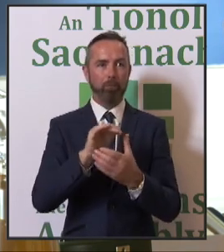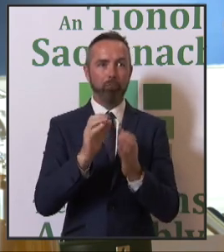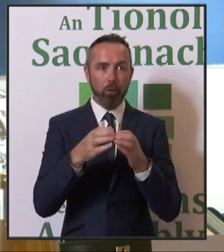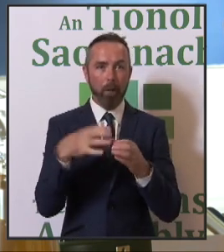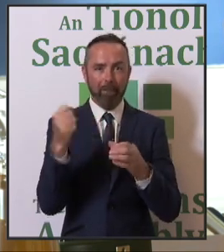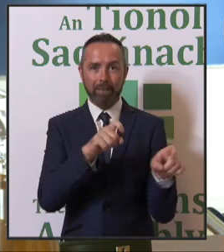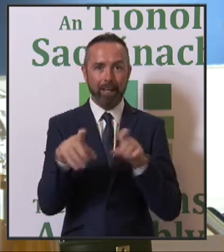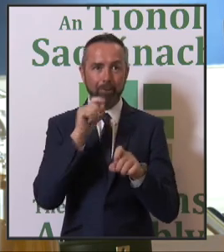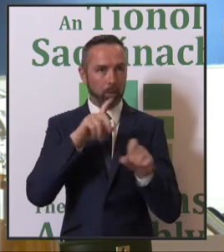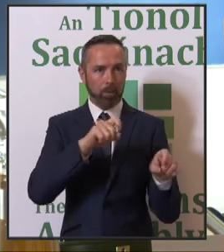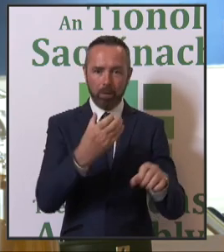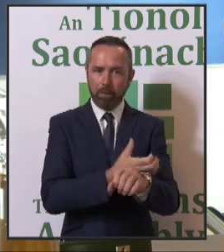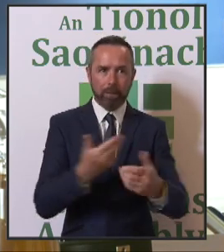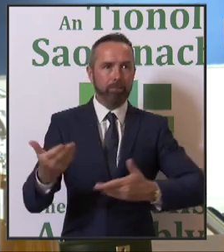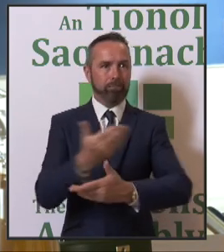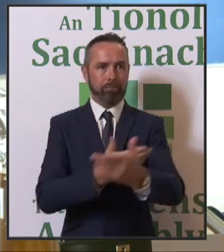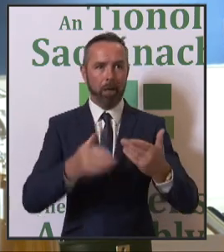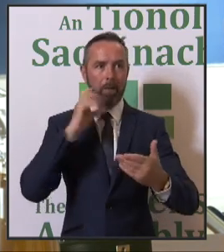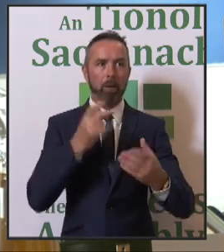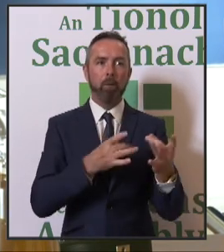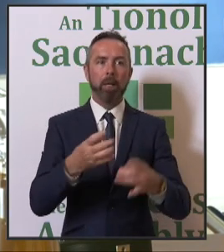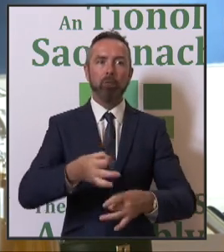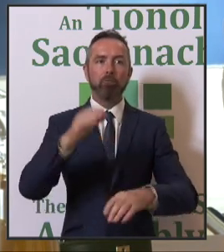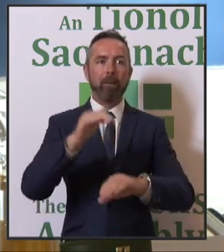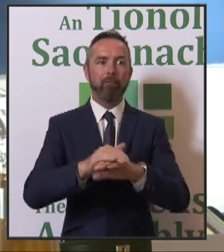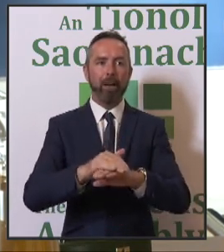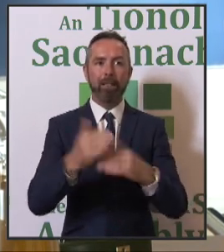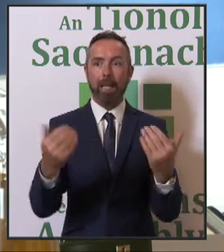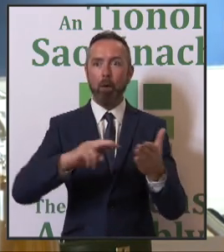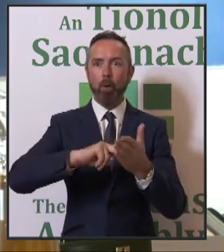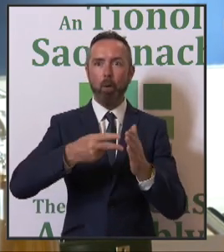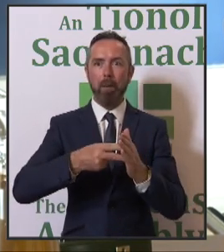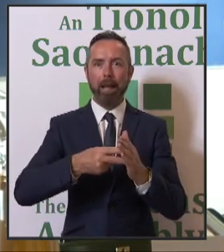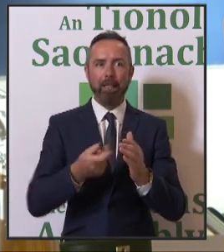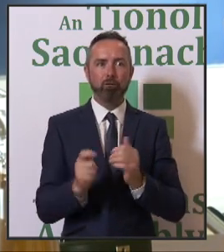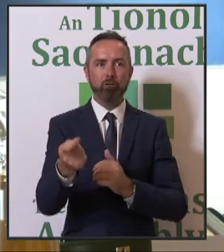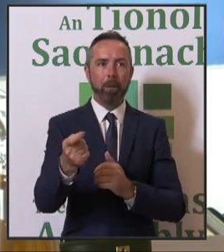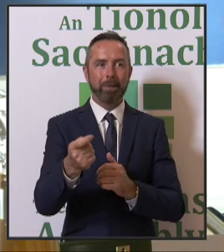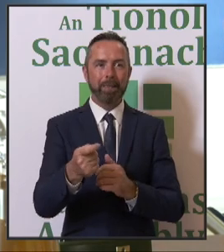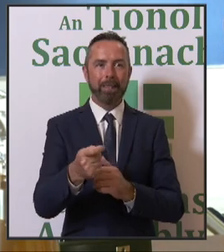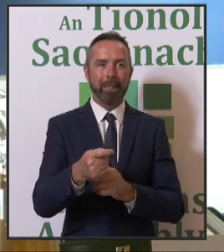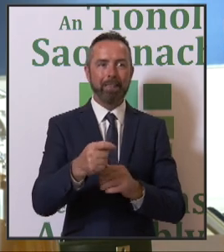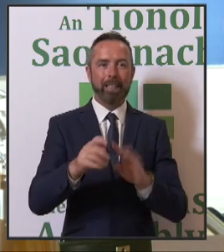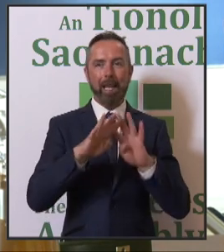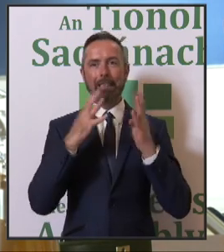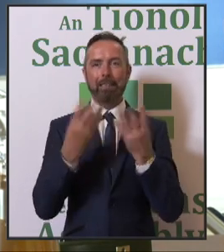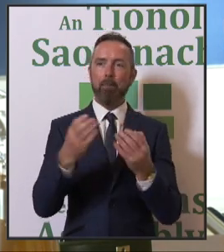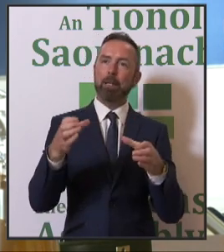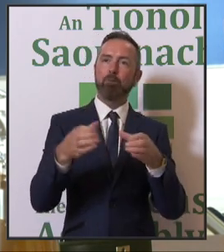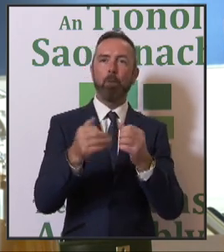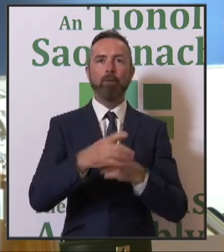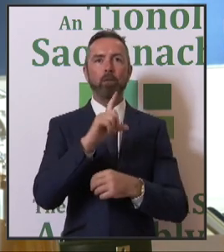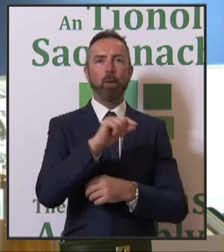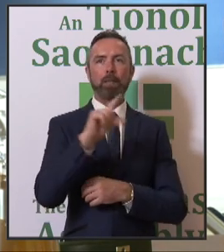We're in regular touch, we've made great friends. We're planning trips as the Citizens' Assembly group of 2020, 2021. So there's a